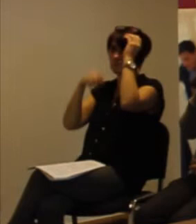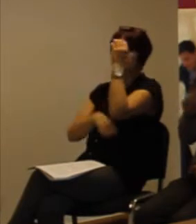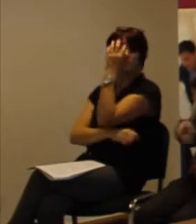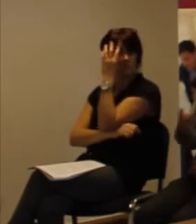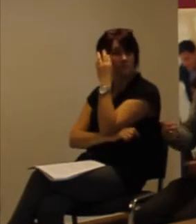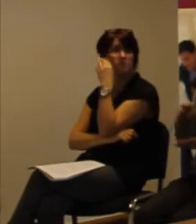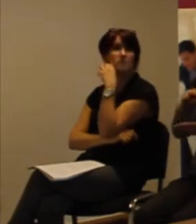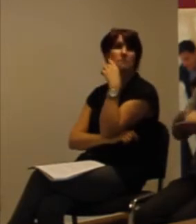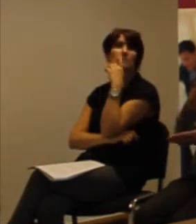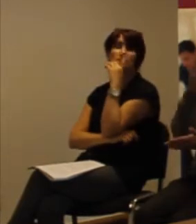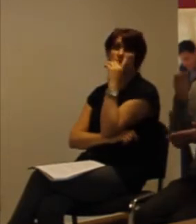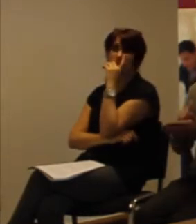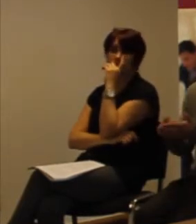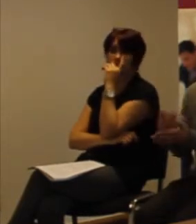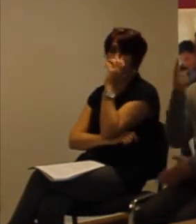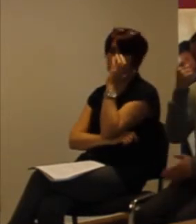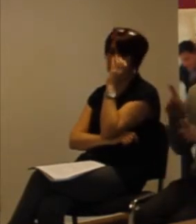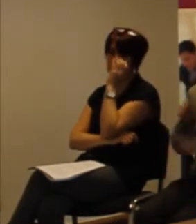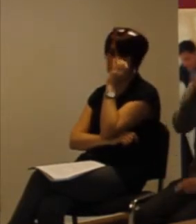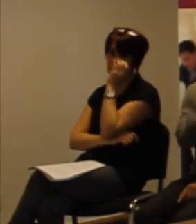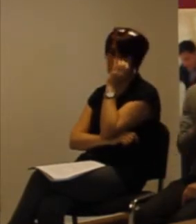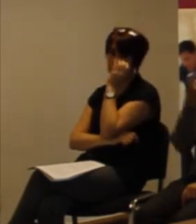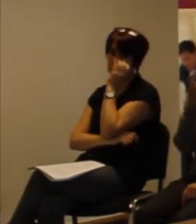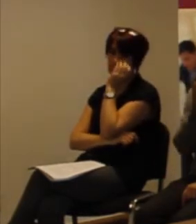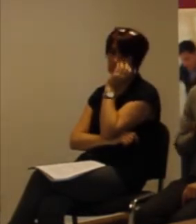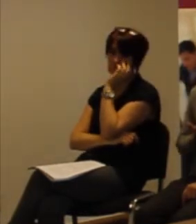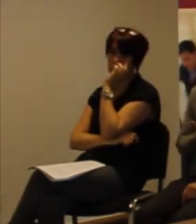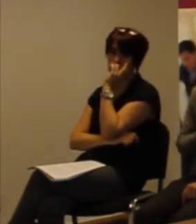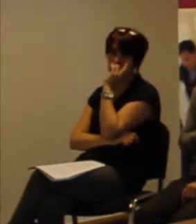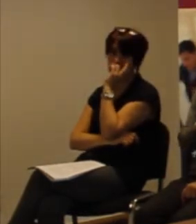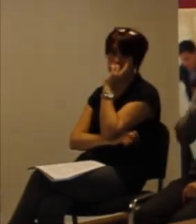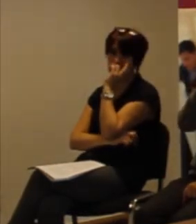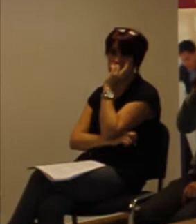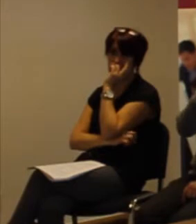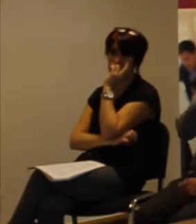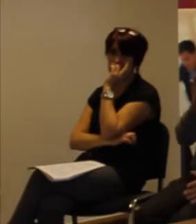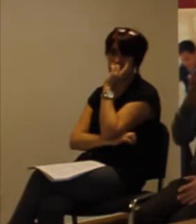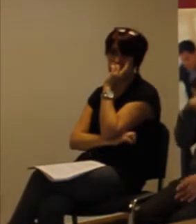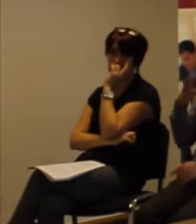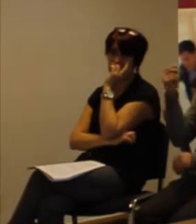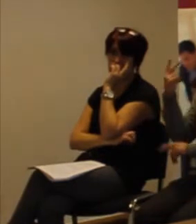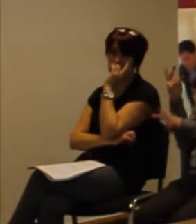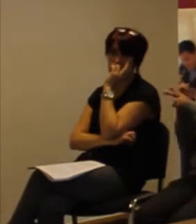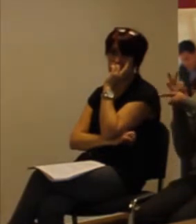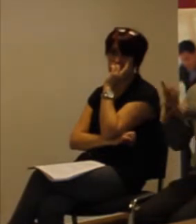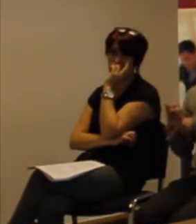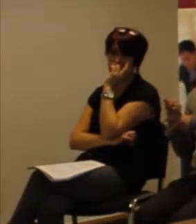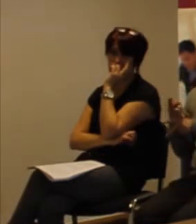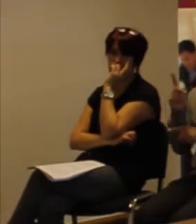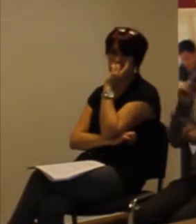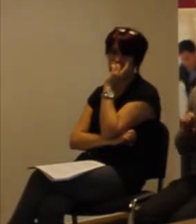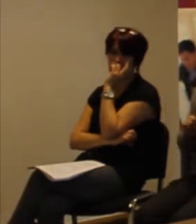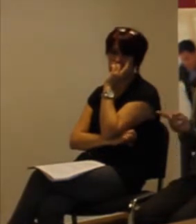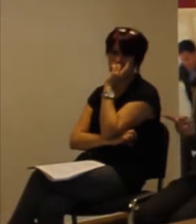But they are two adjustments. Right. Okay. But when you're saying an invigilator and a scribe, what's the difference between? Well, the